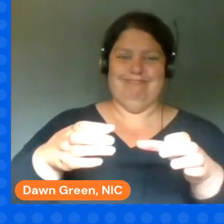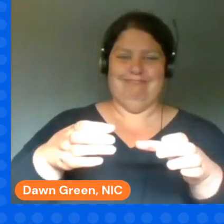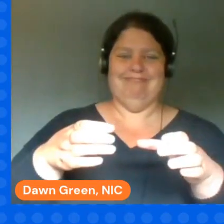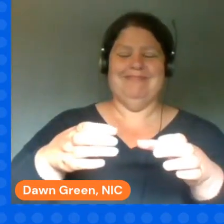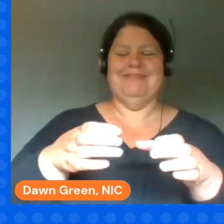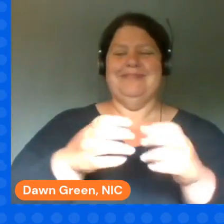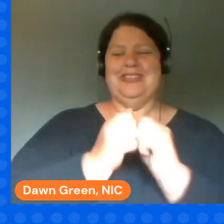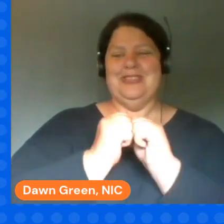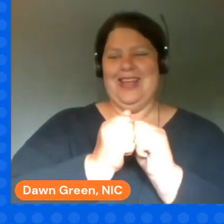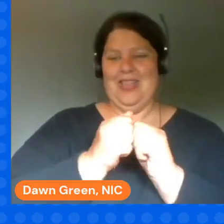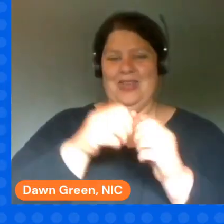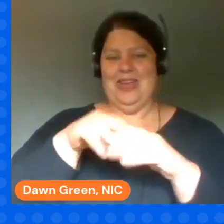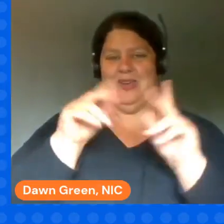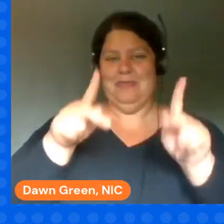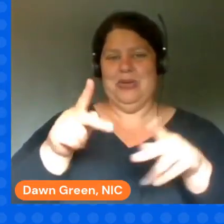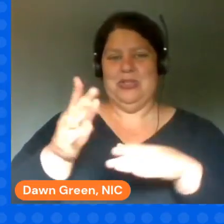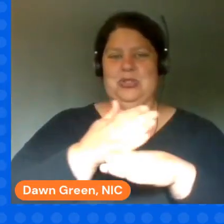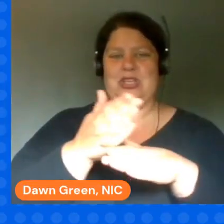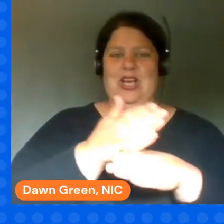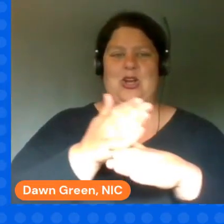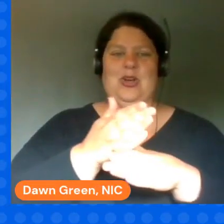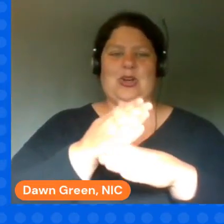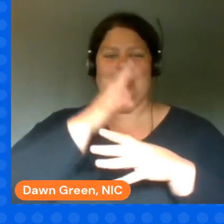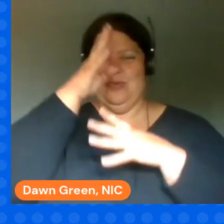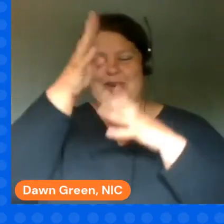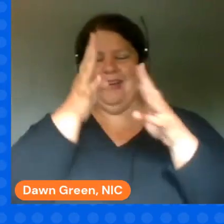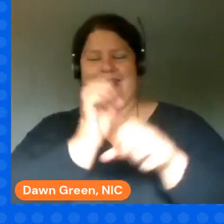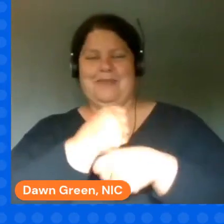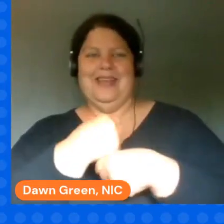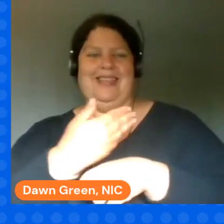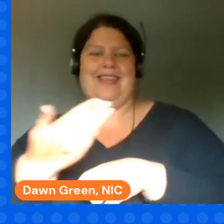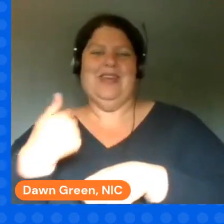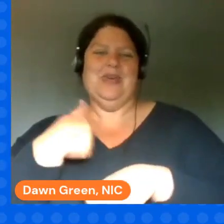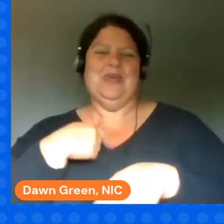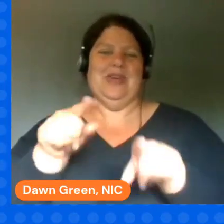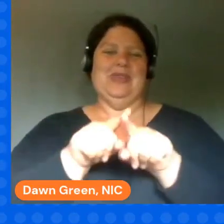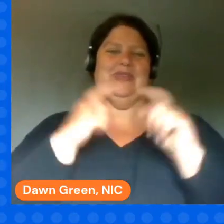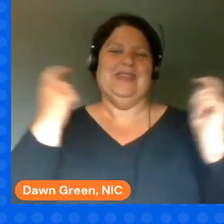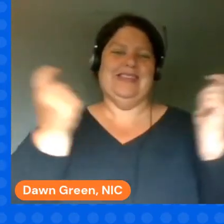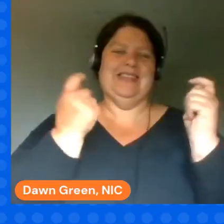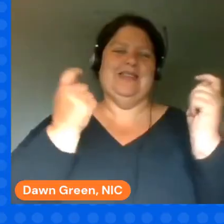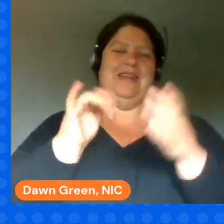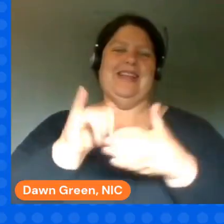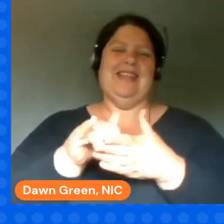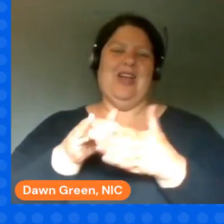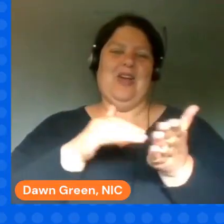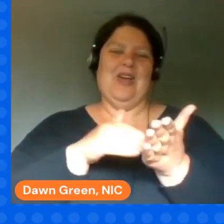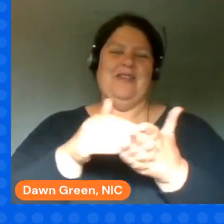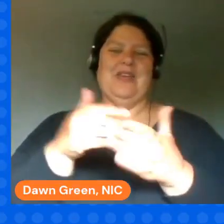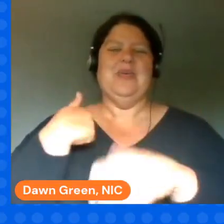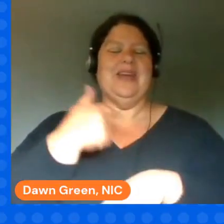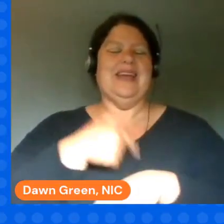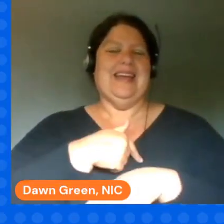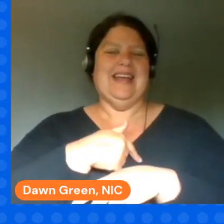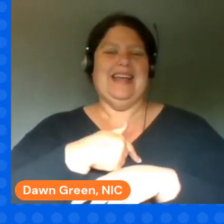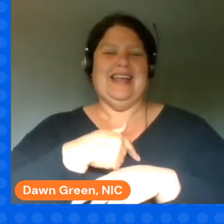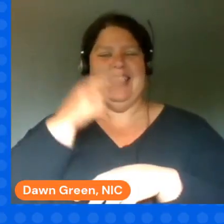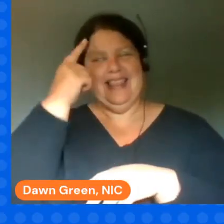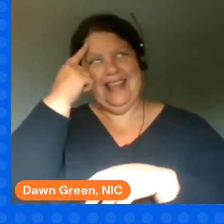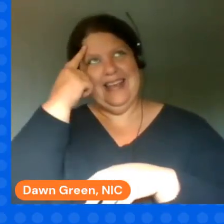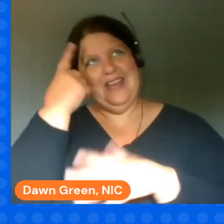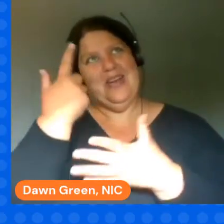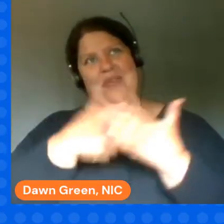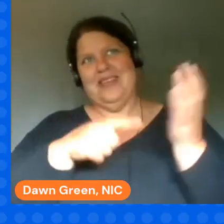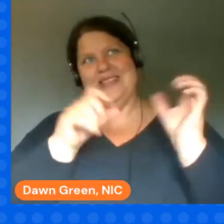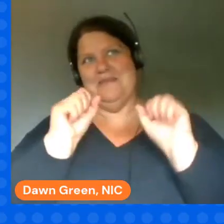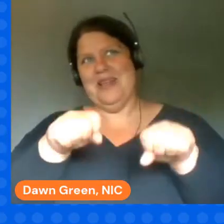to share. And we also celebrate this a lot. And we think, okay, what is the possibility also